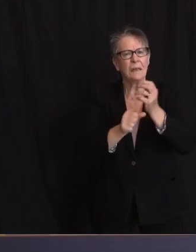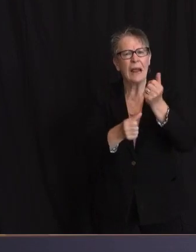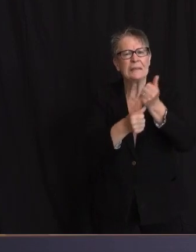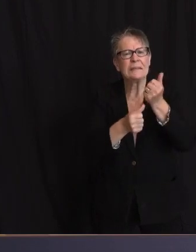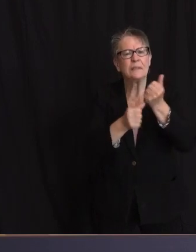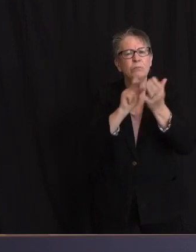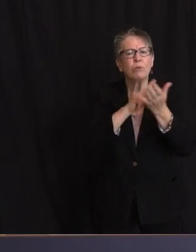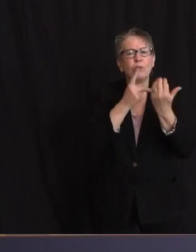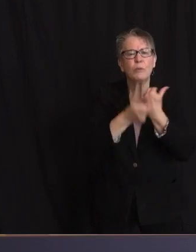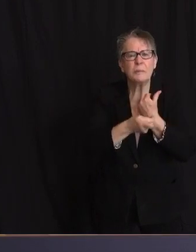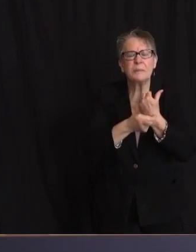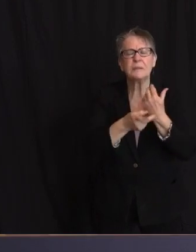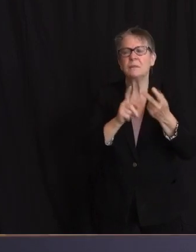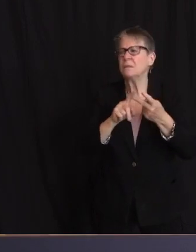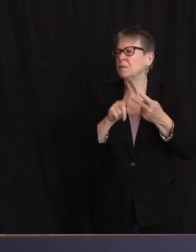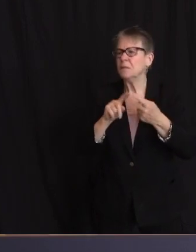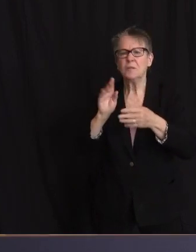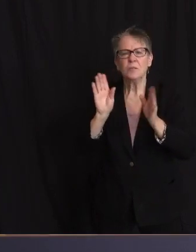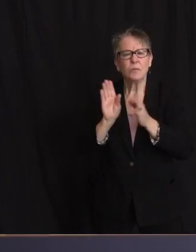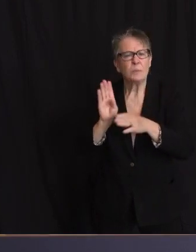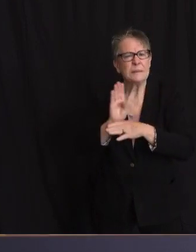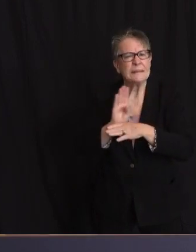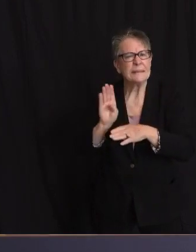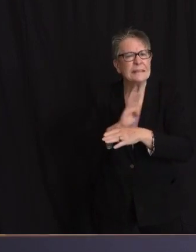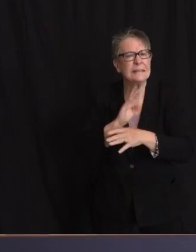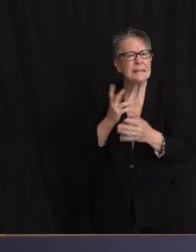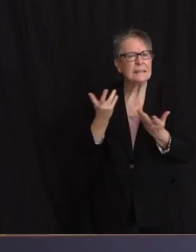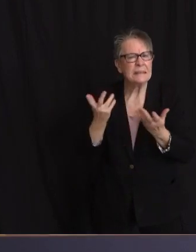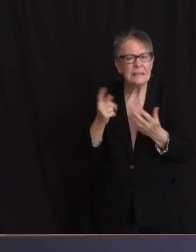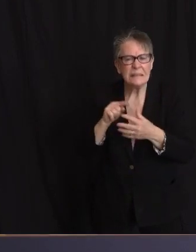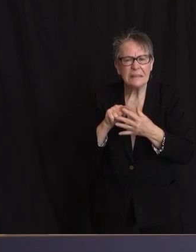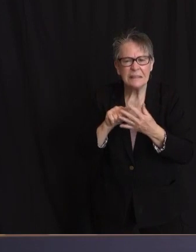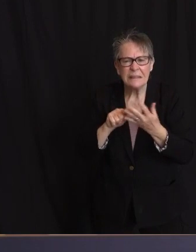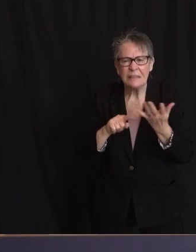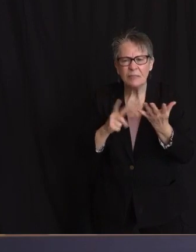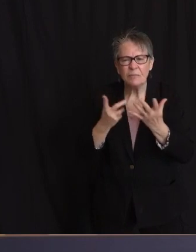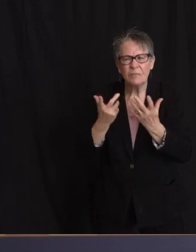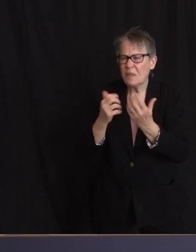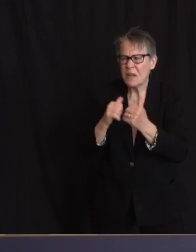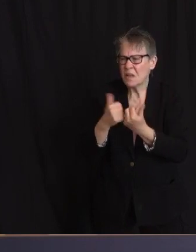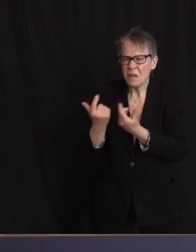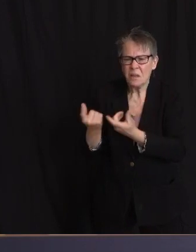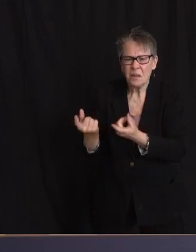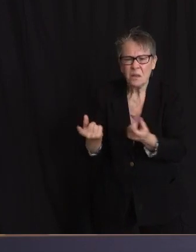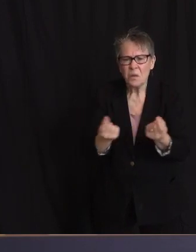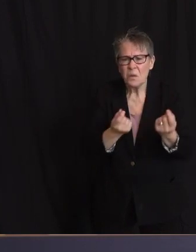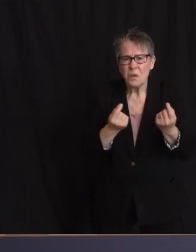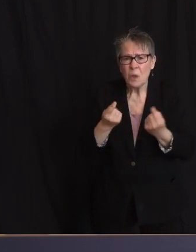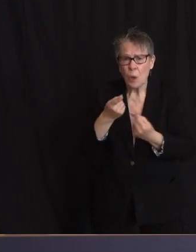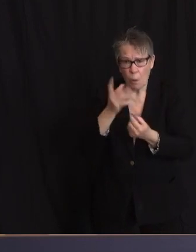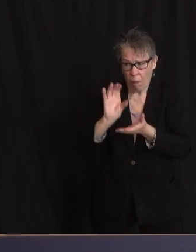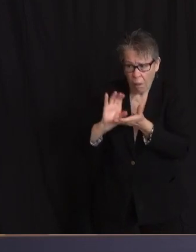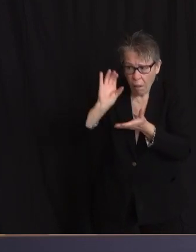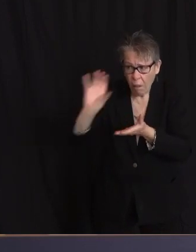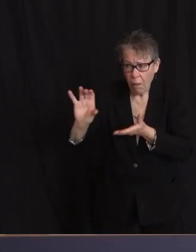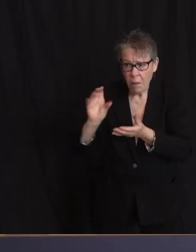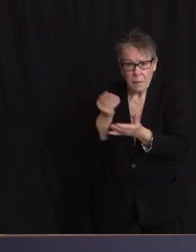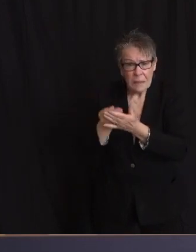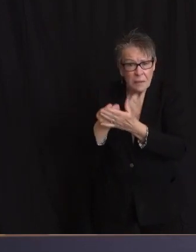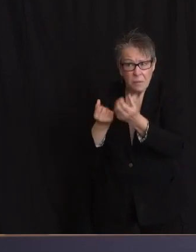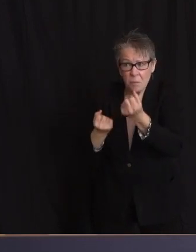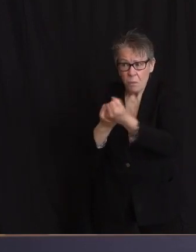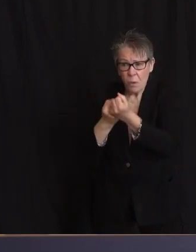areas. And we just want to know, many of these businesses in the rural parts are on the brink of bankruptcy if the shutdown